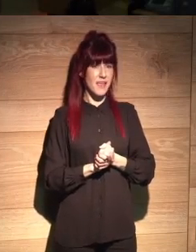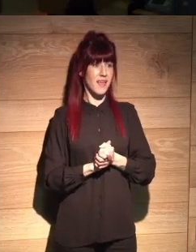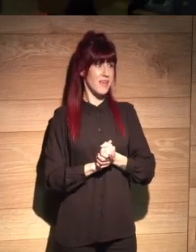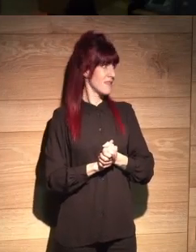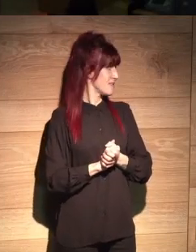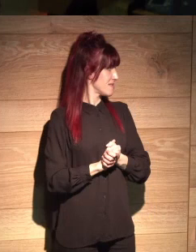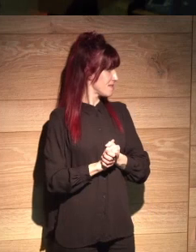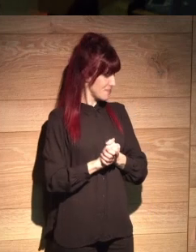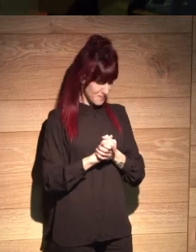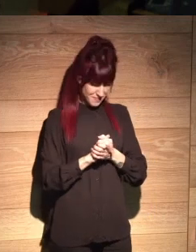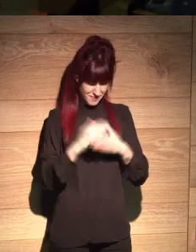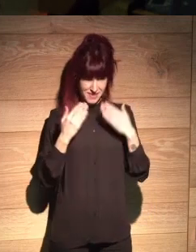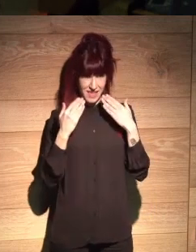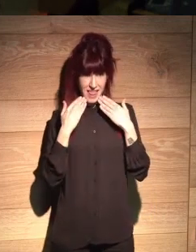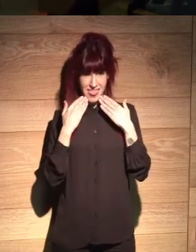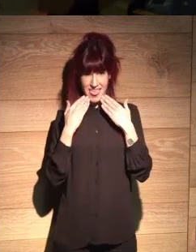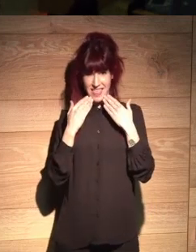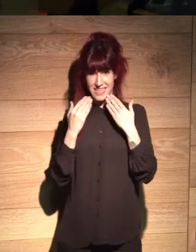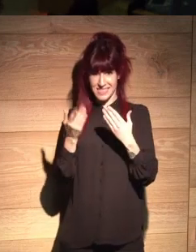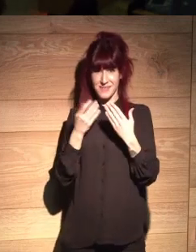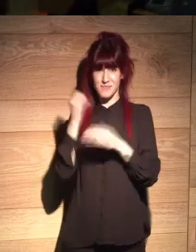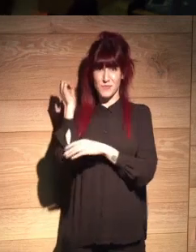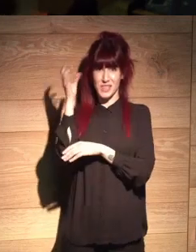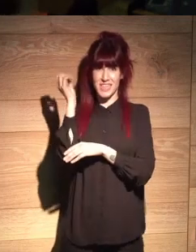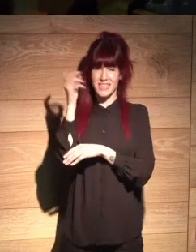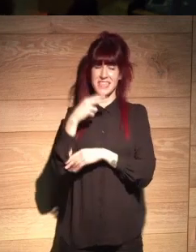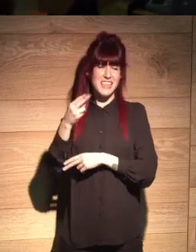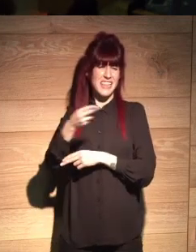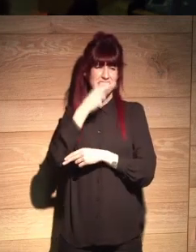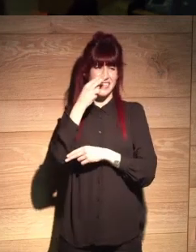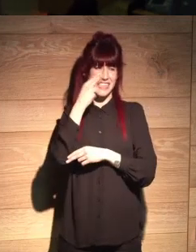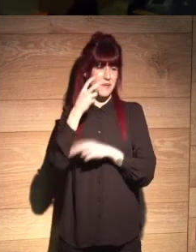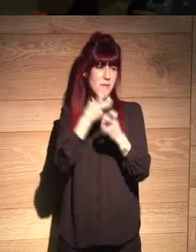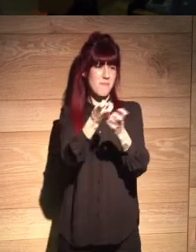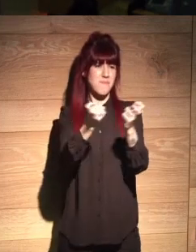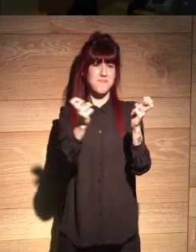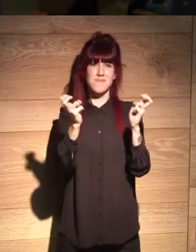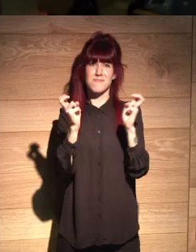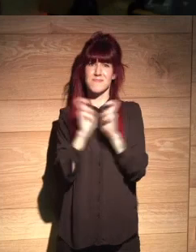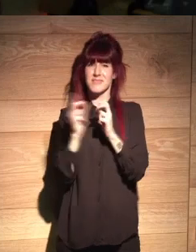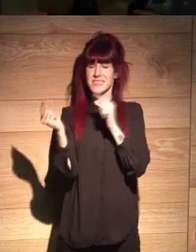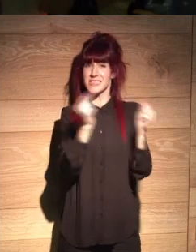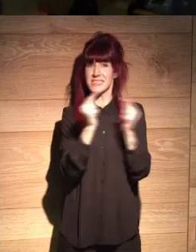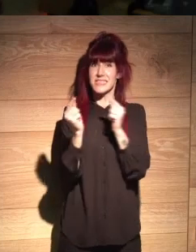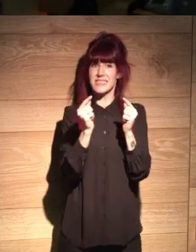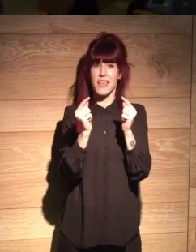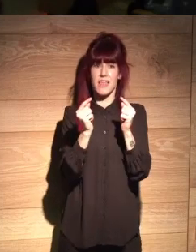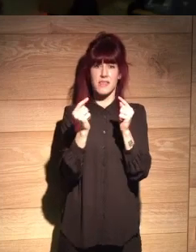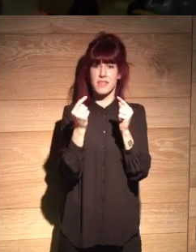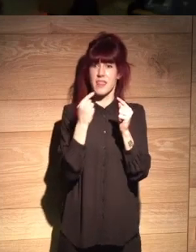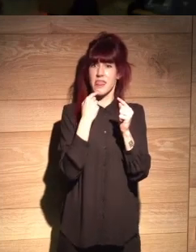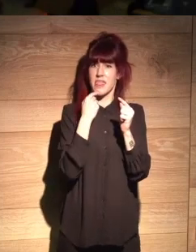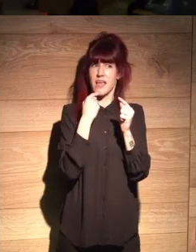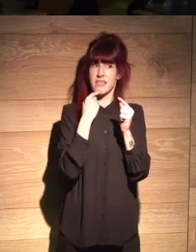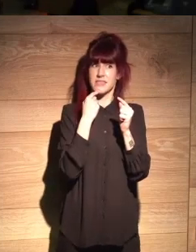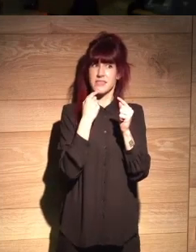Muchísimas gracias a nuestra... Thank you to our speakers and Susanna in presenting this round table. I believe